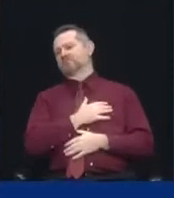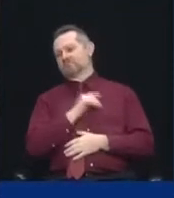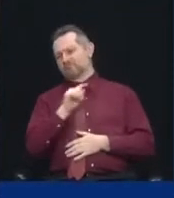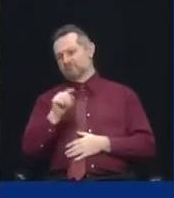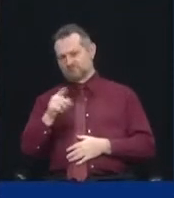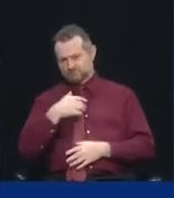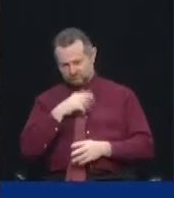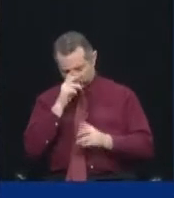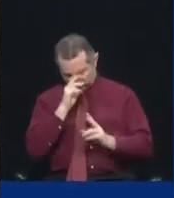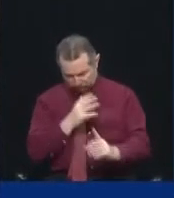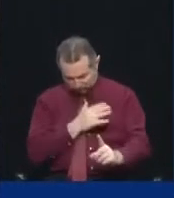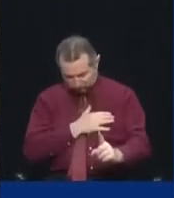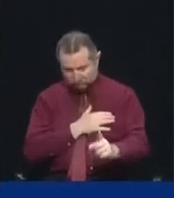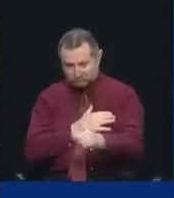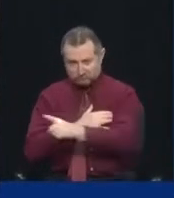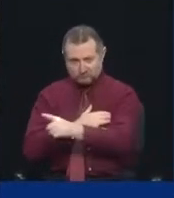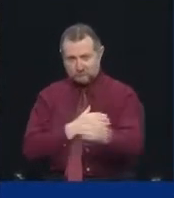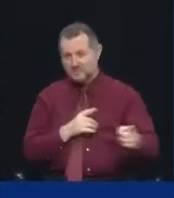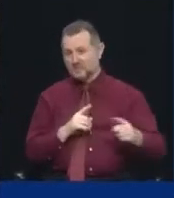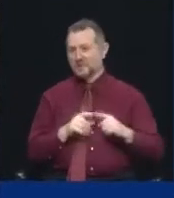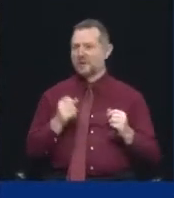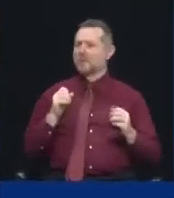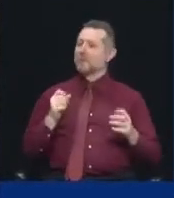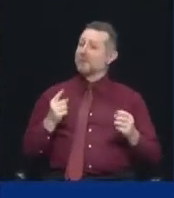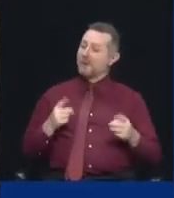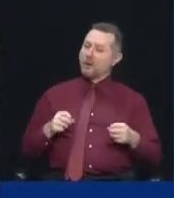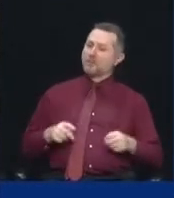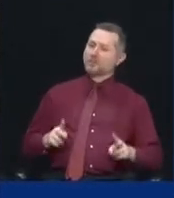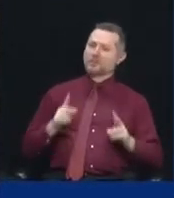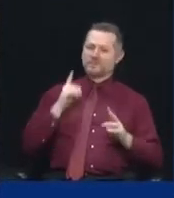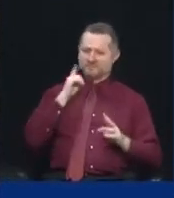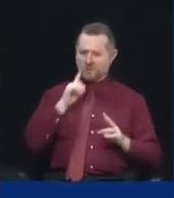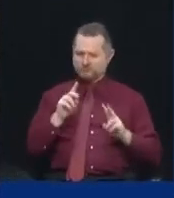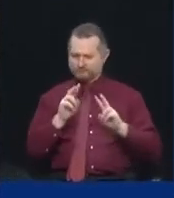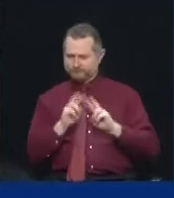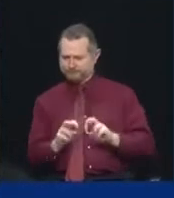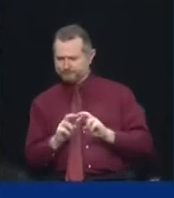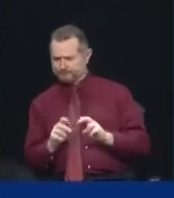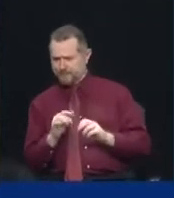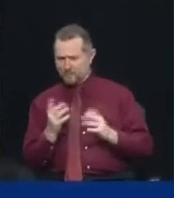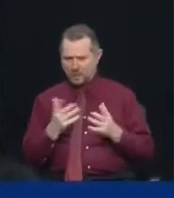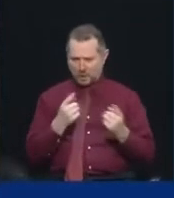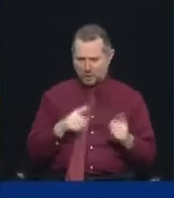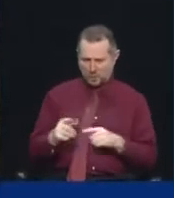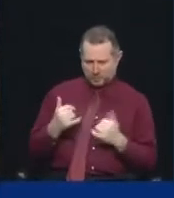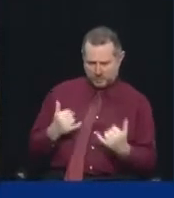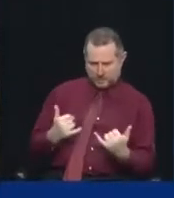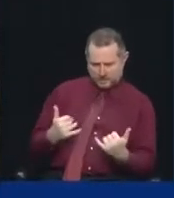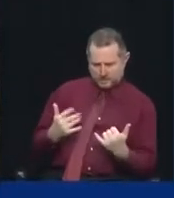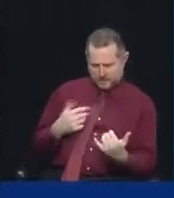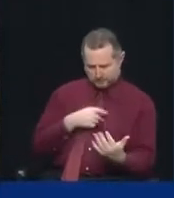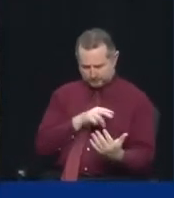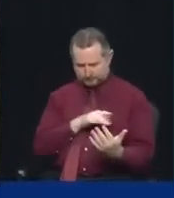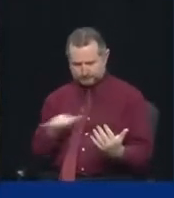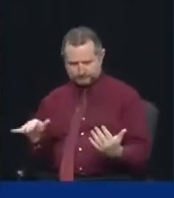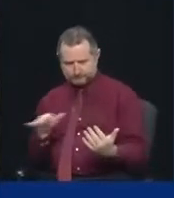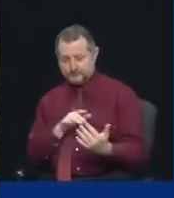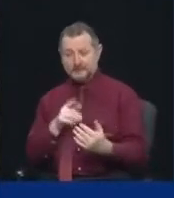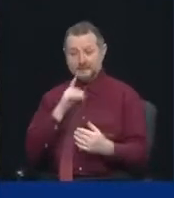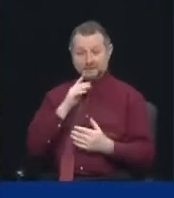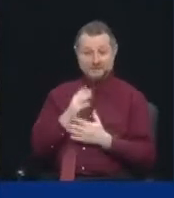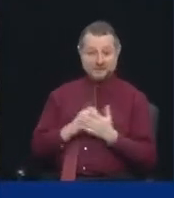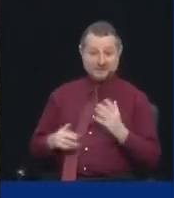as an opportunity to look at where we could be, pay up some of our past debts,